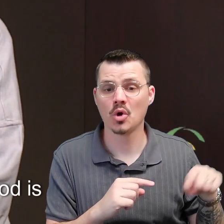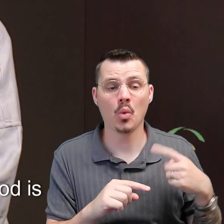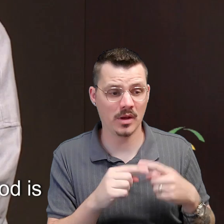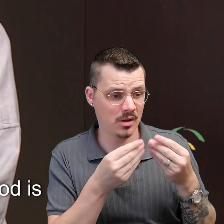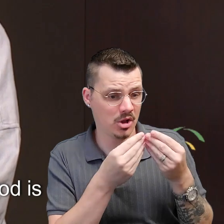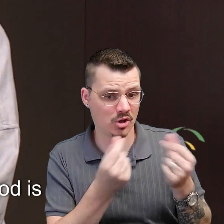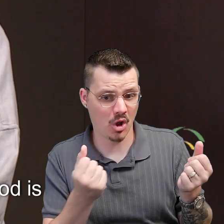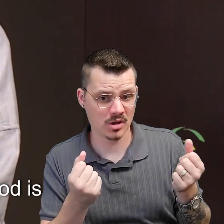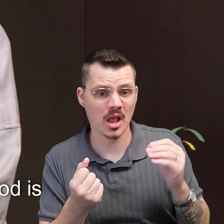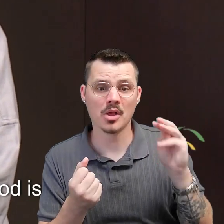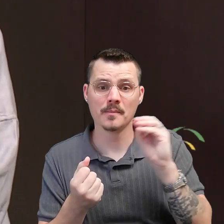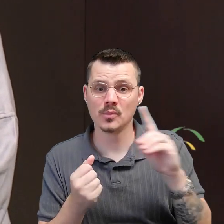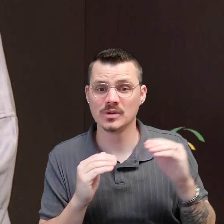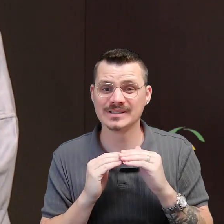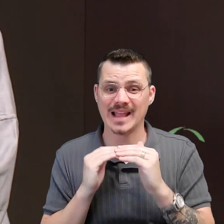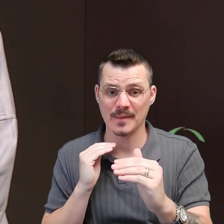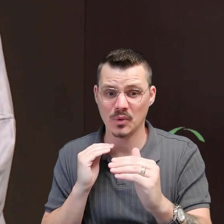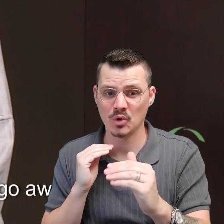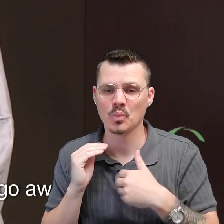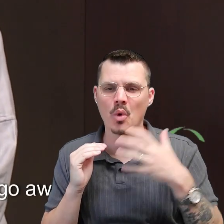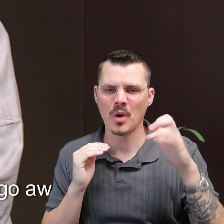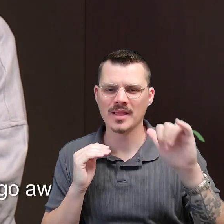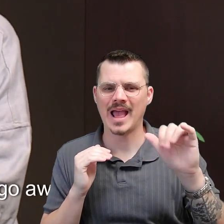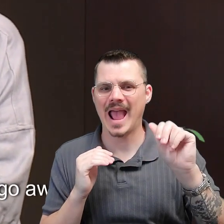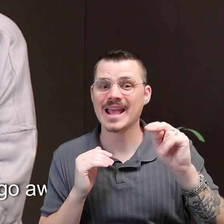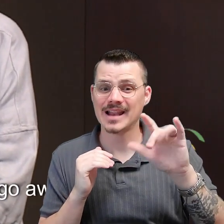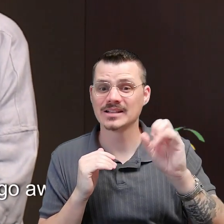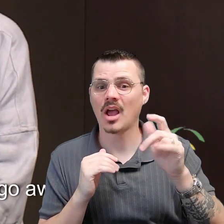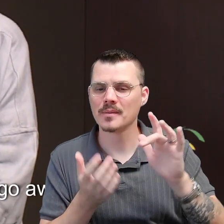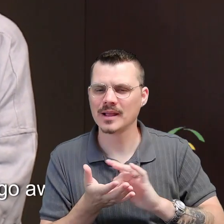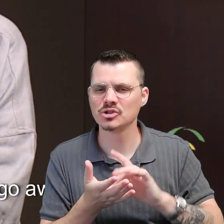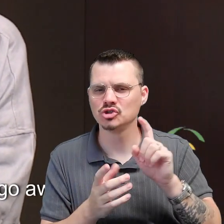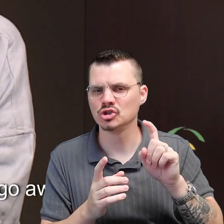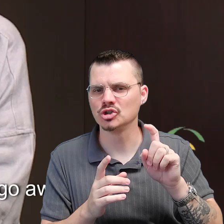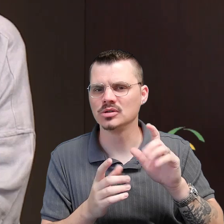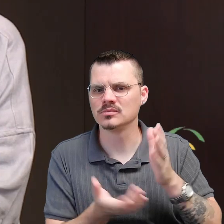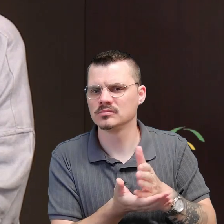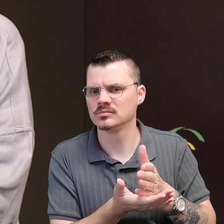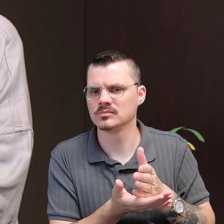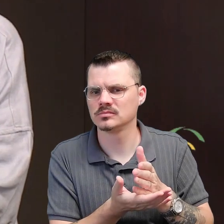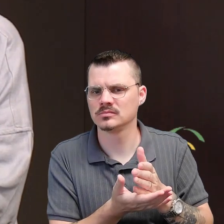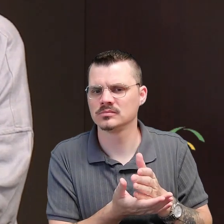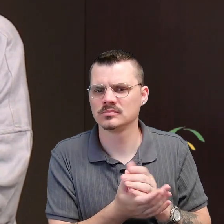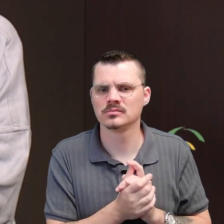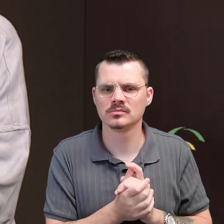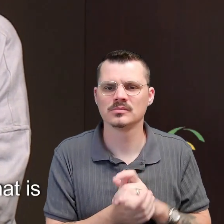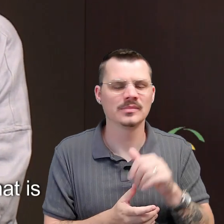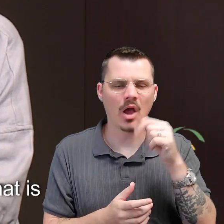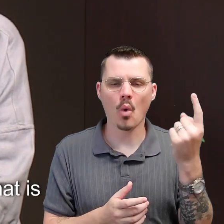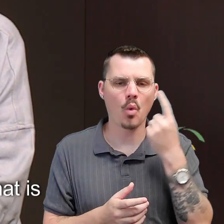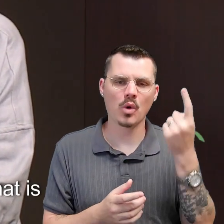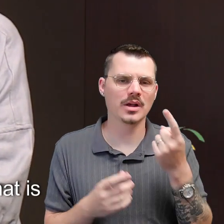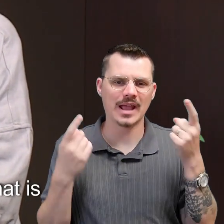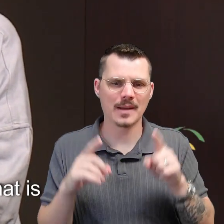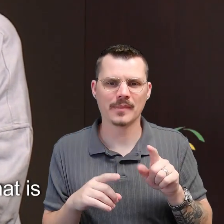when those are gone and the mood is stable, we want the antipsychotic medications to go away. It's not how it